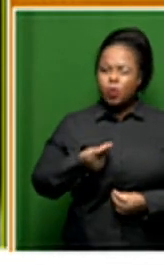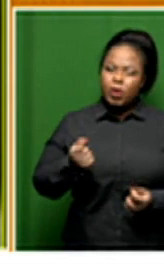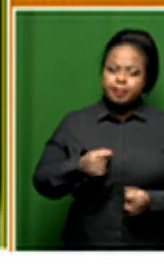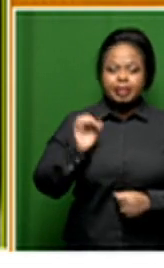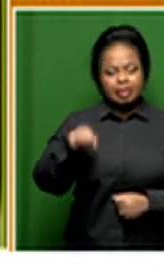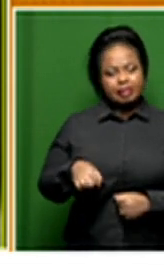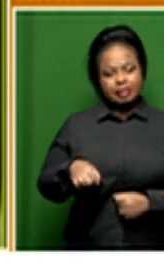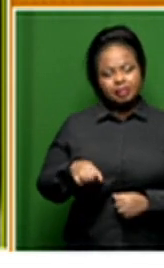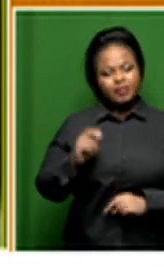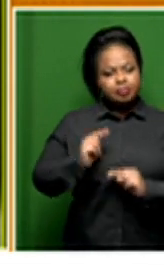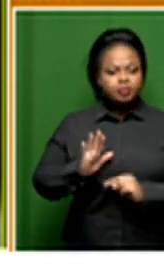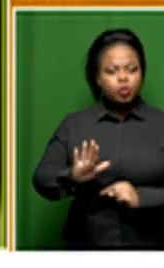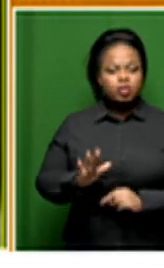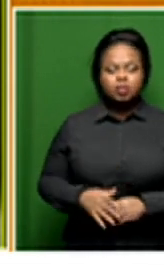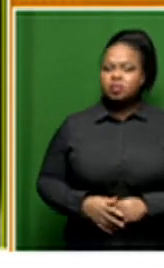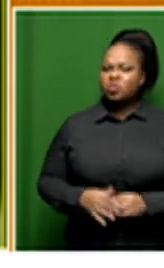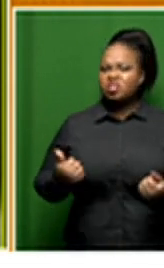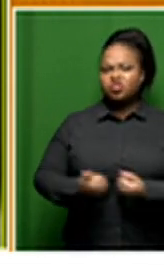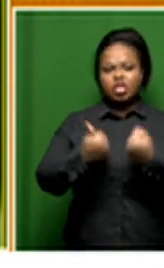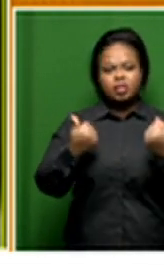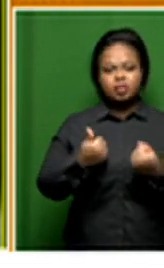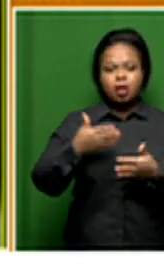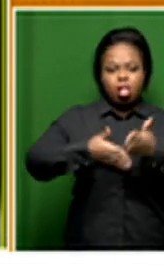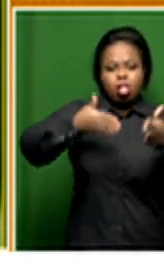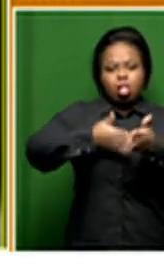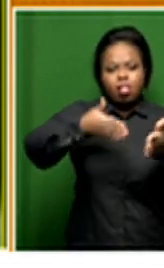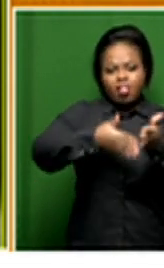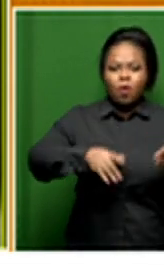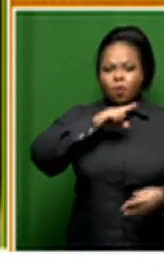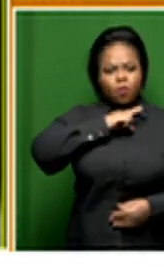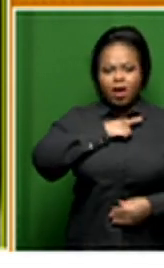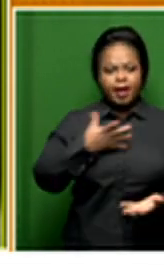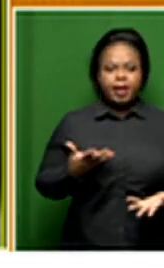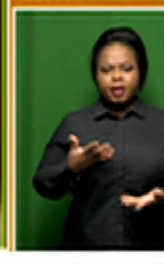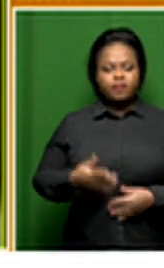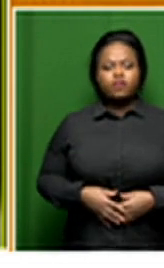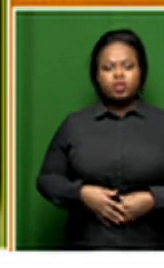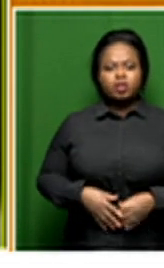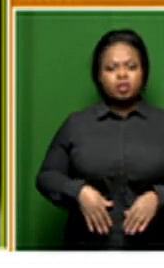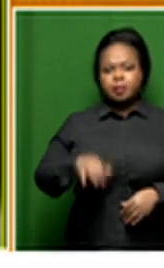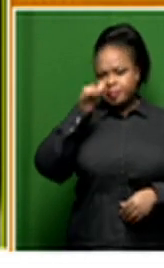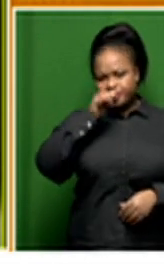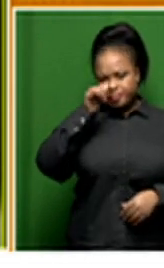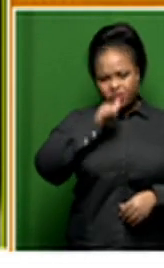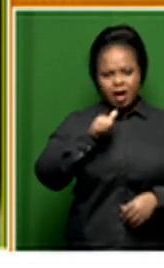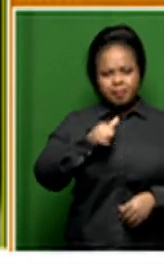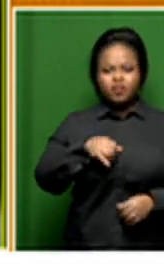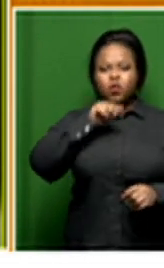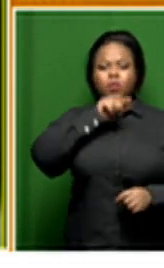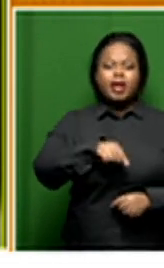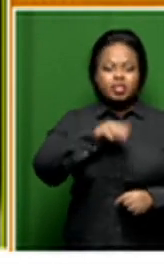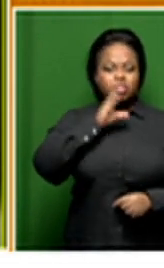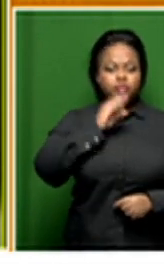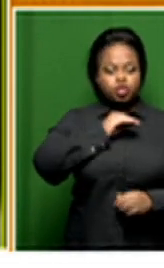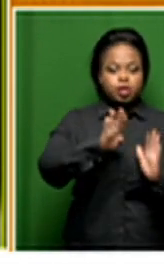just touching on this, what are the challenges hampering the implementation of the Prevention and Combating of Hate Crimes and Hate